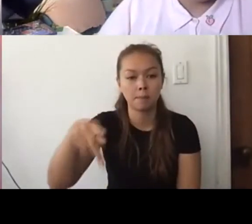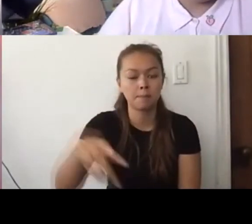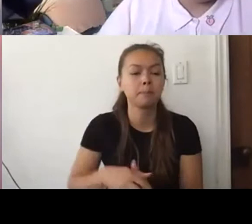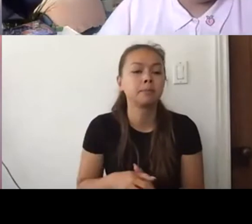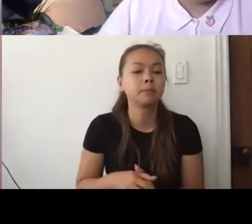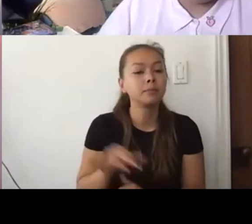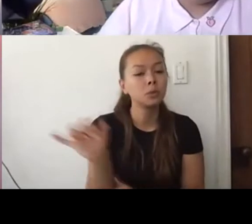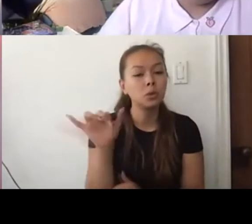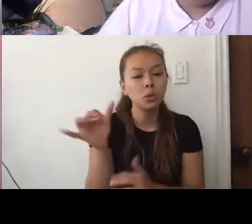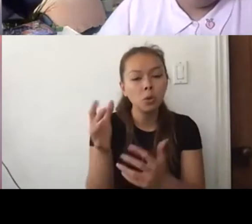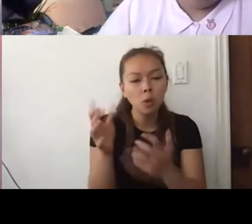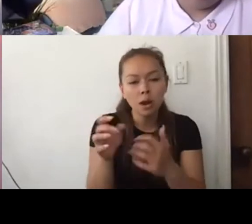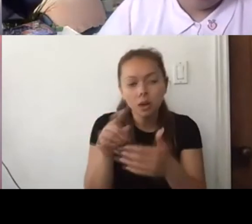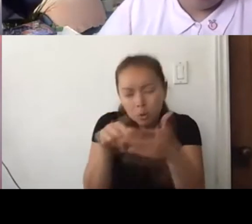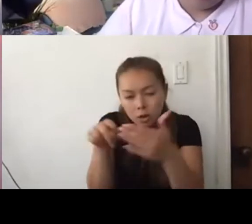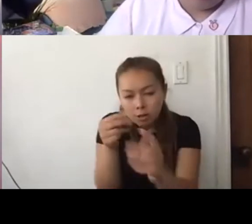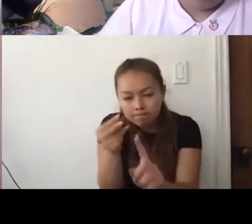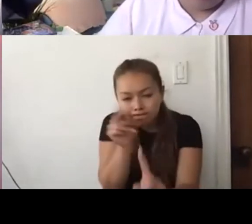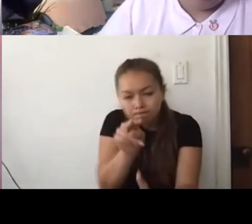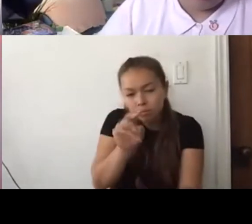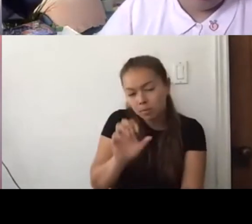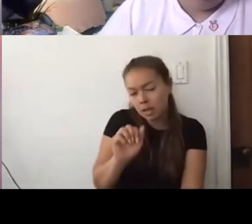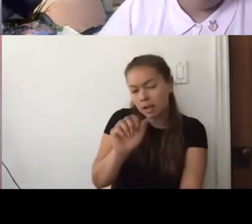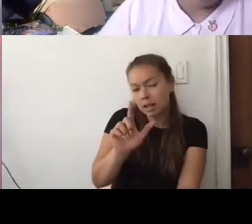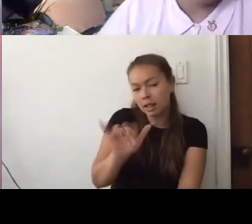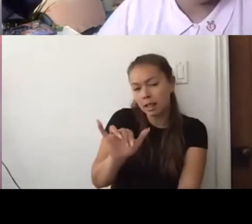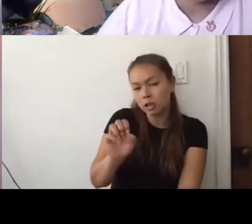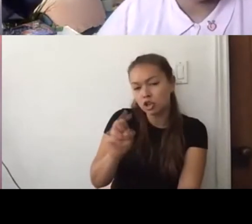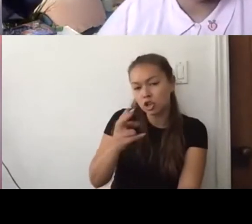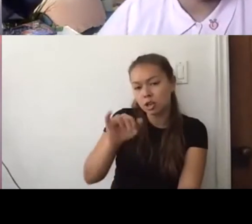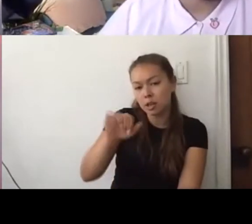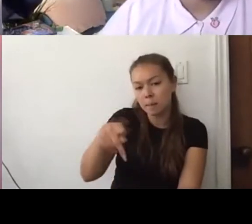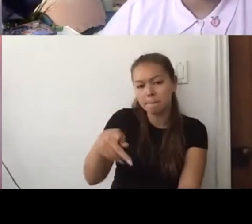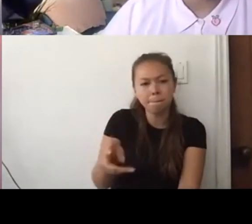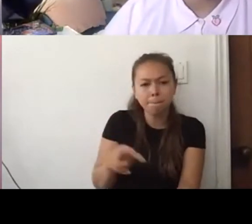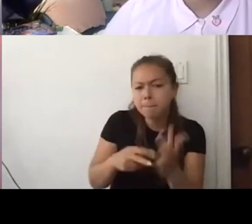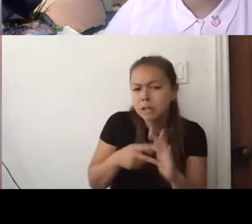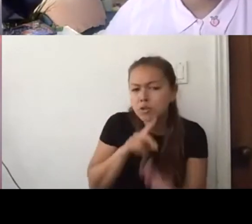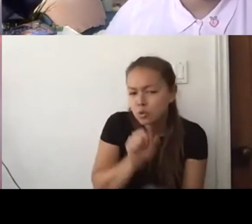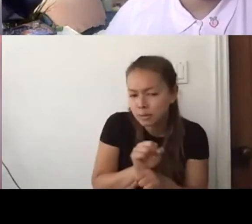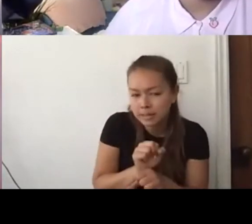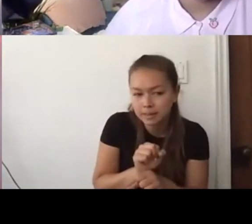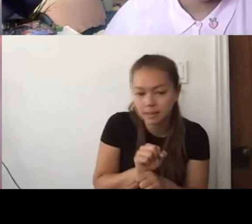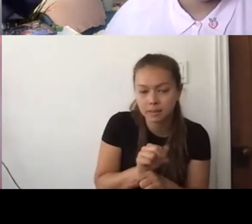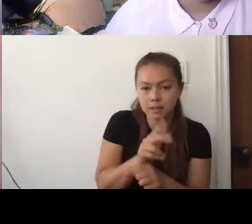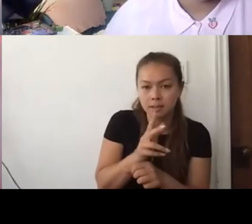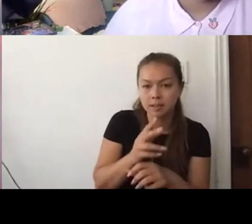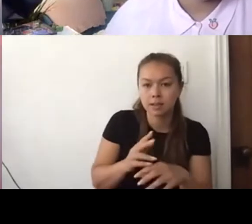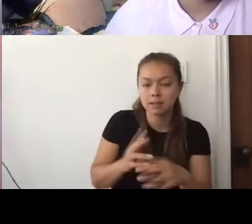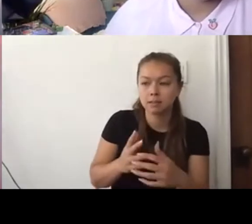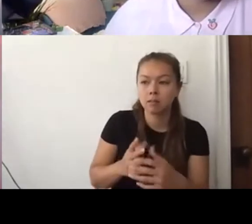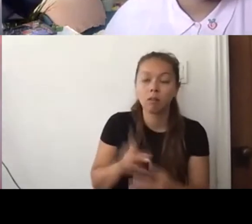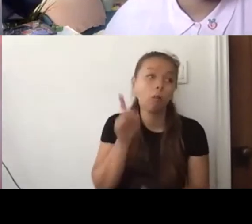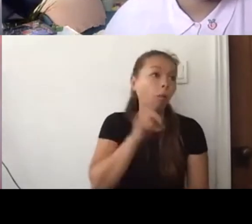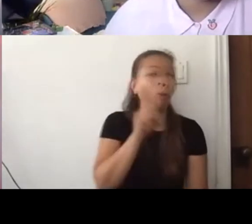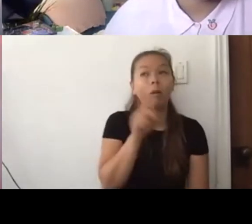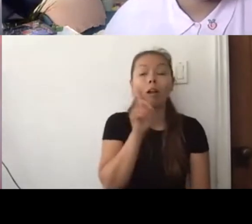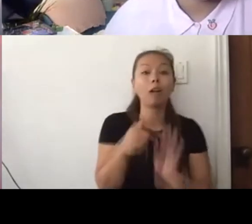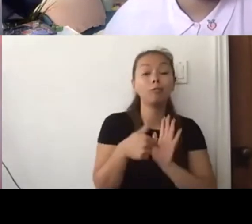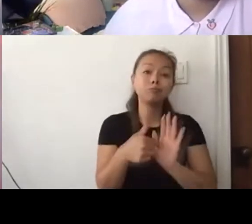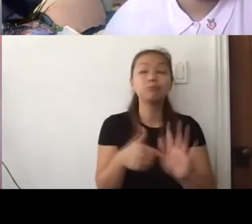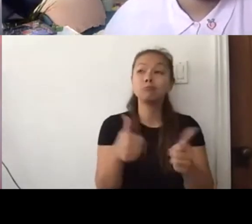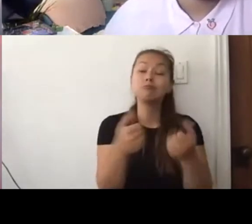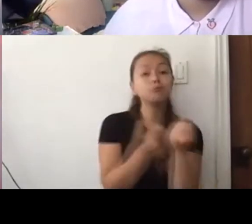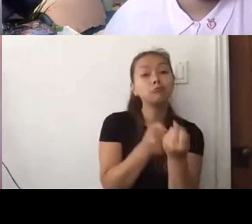saying when we're talking about allyship, and how do we make that meaningful? And I want to turn this theme over to Jaye for our